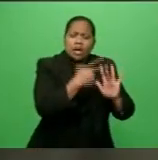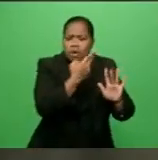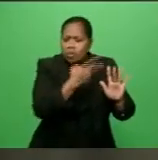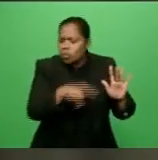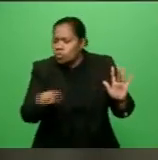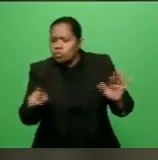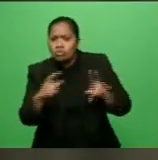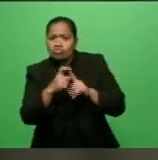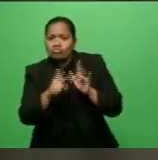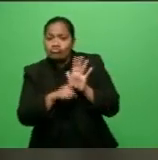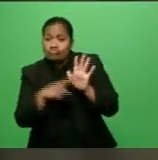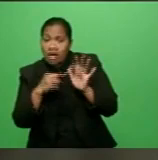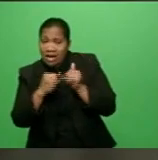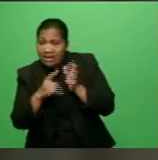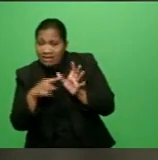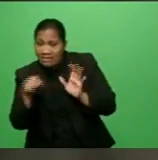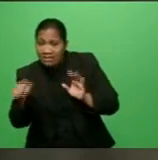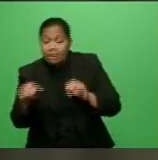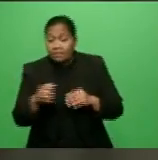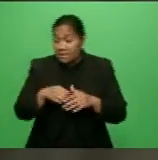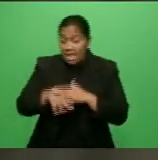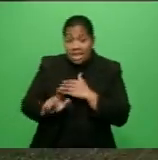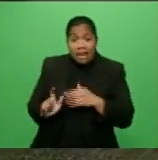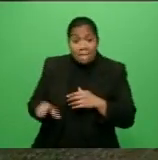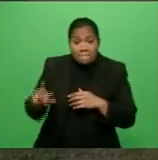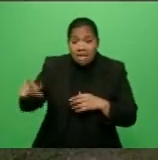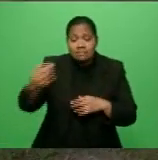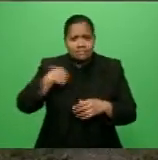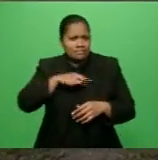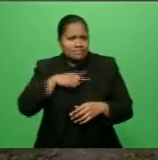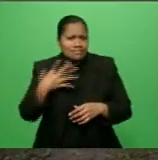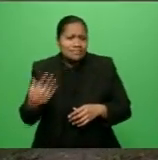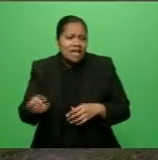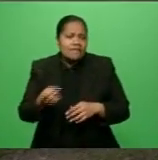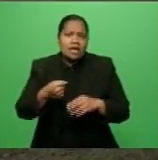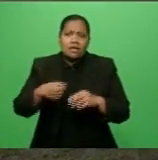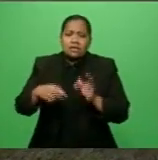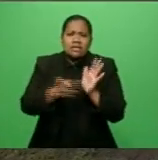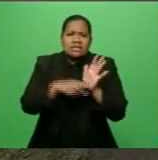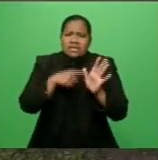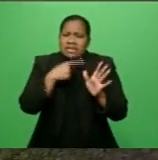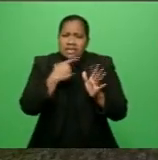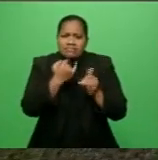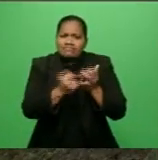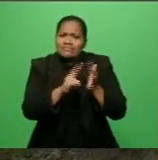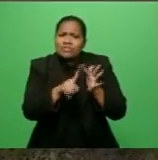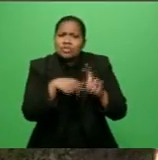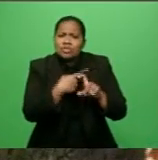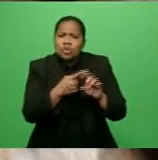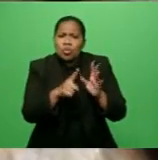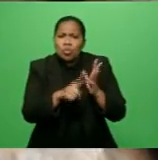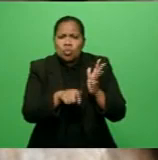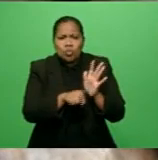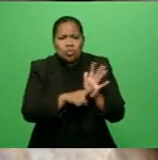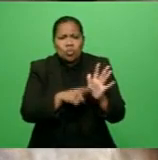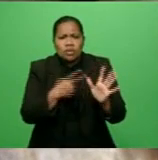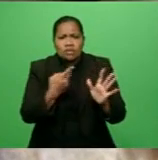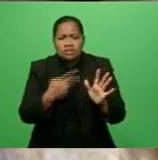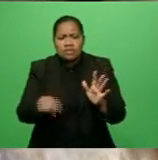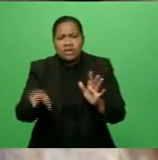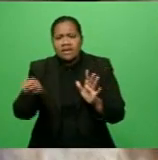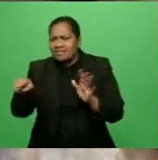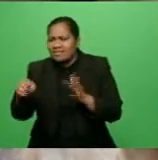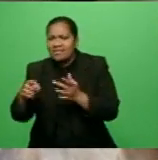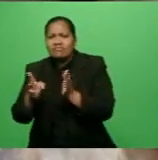Adrasa, and then in Lambasa we have from Nasekula to Bunika. BEF Acting